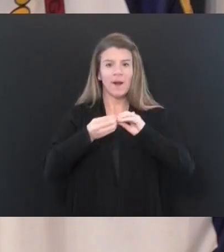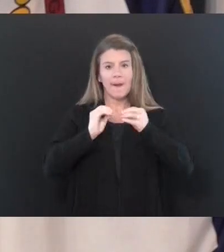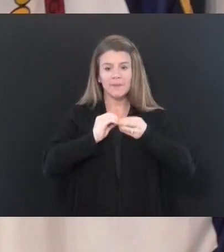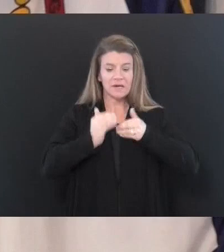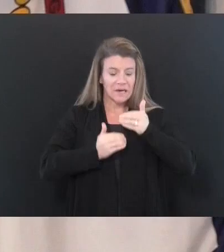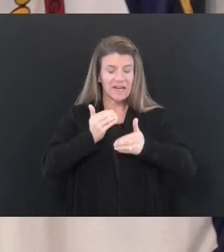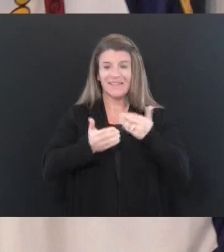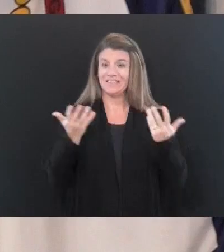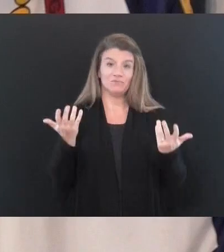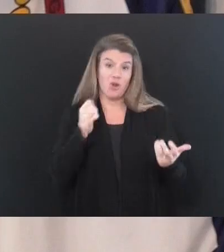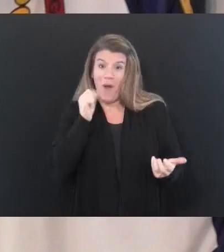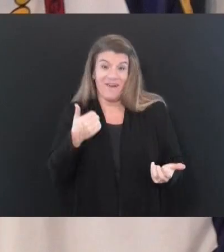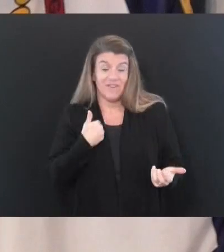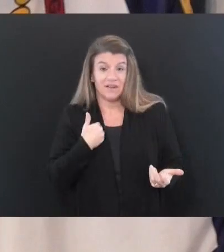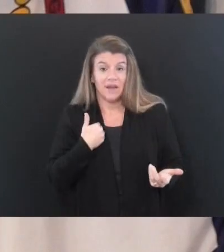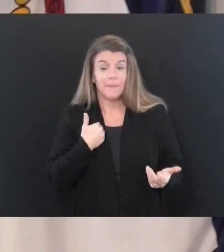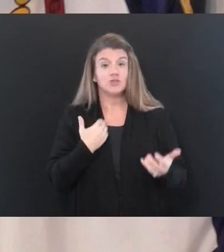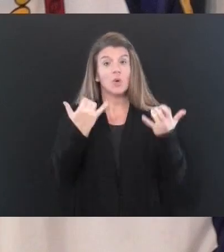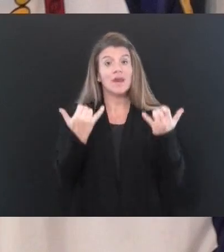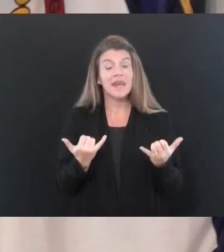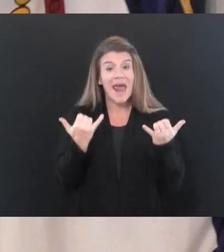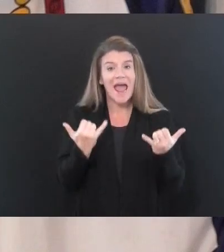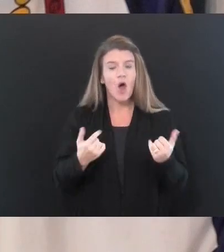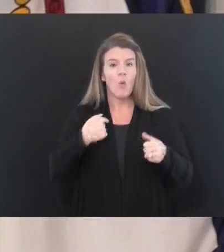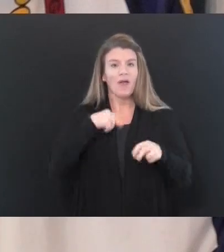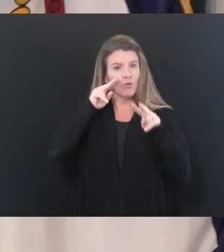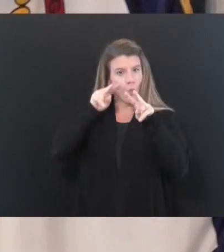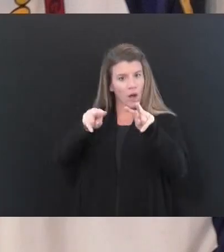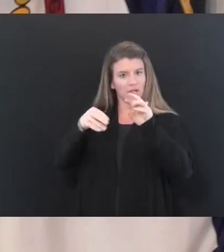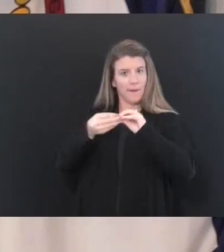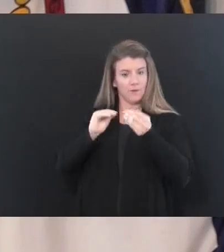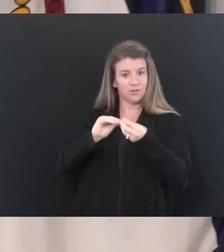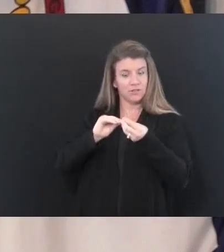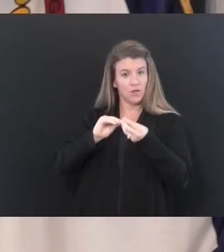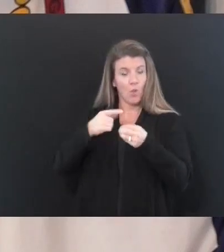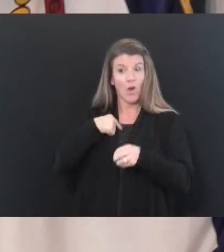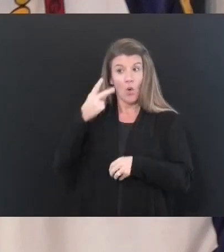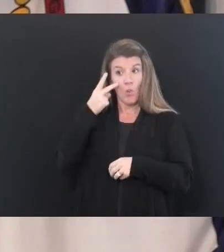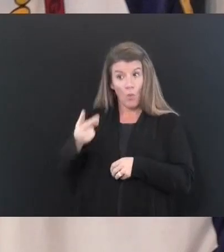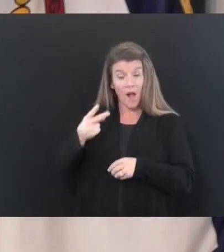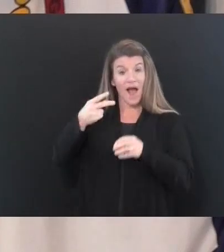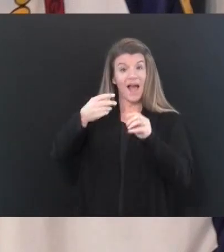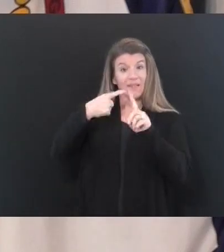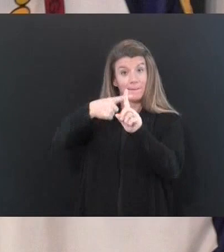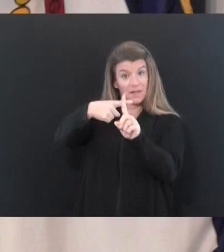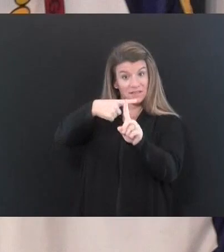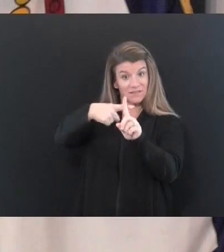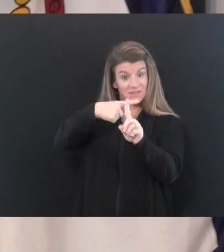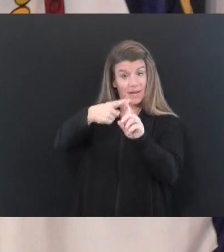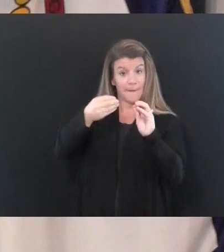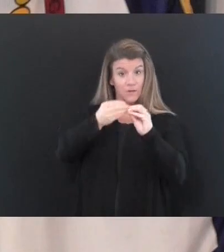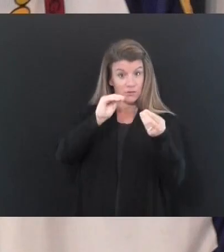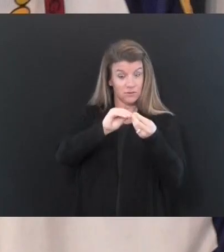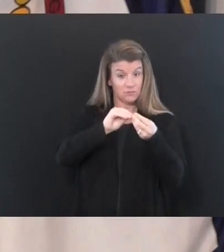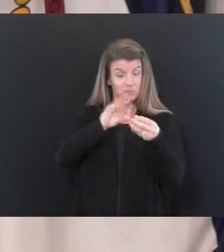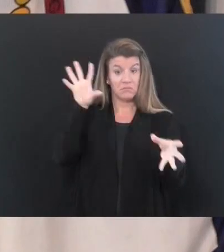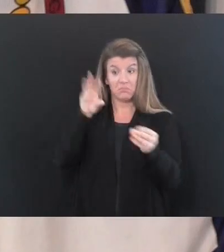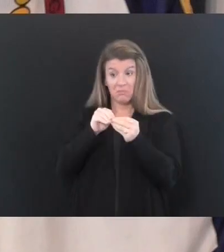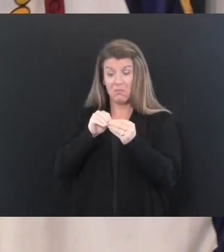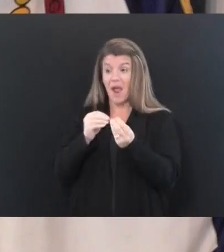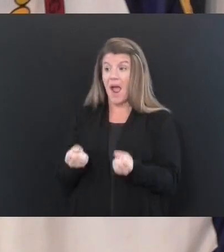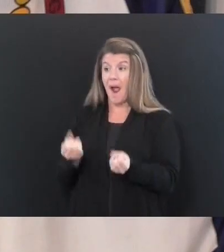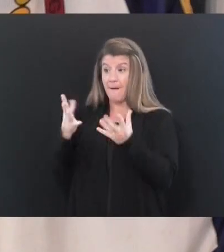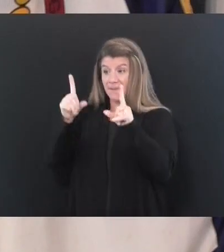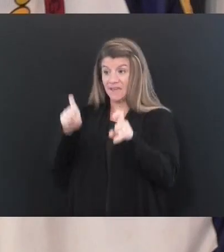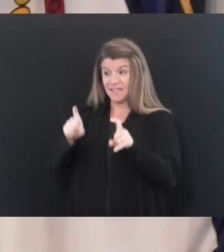As we watch our positives versus the number of tests taken, we're going